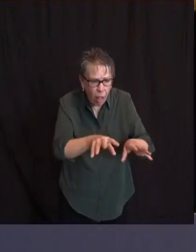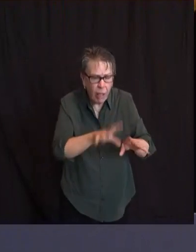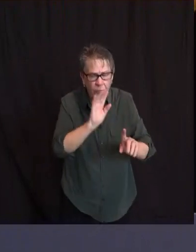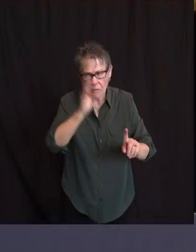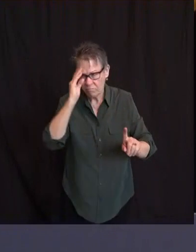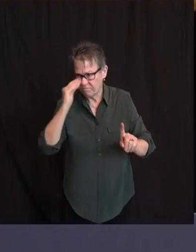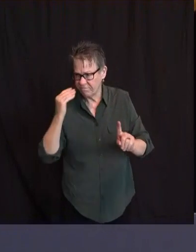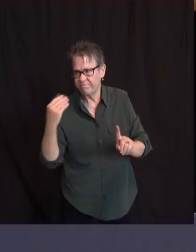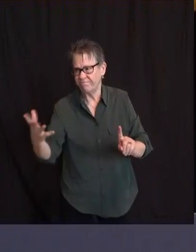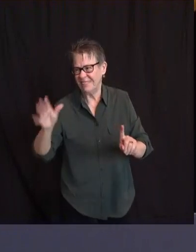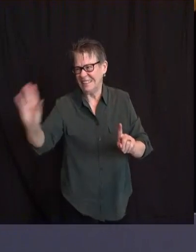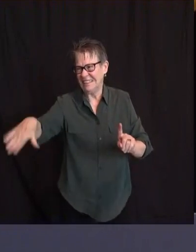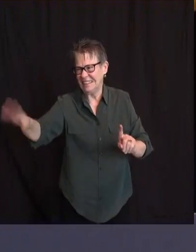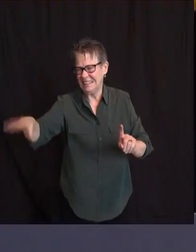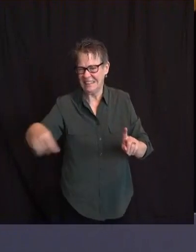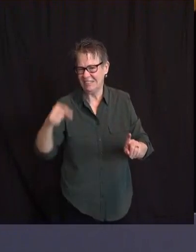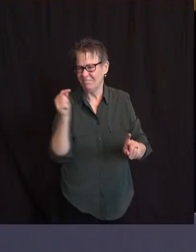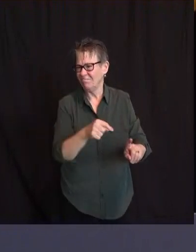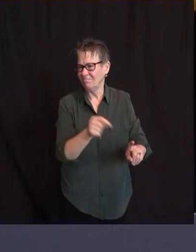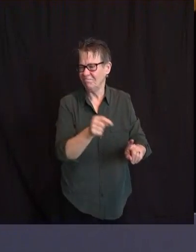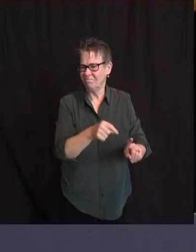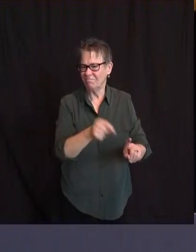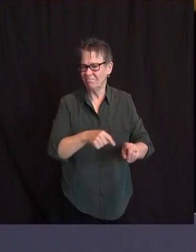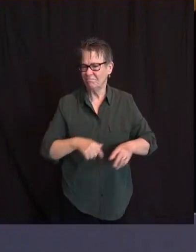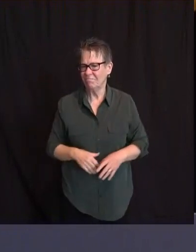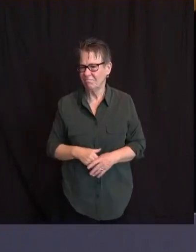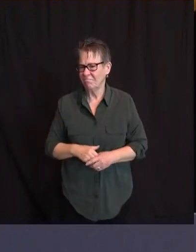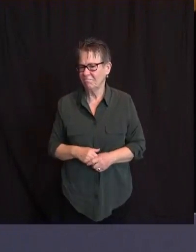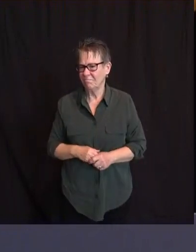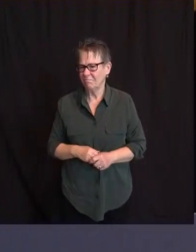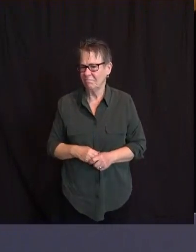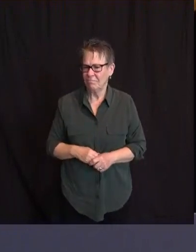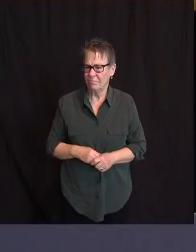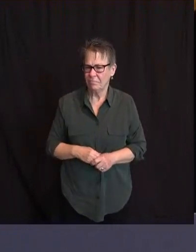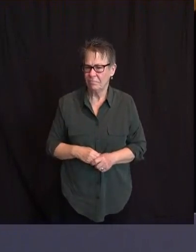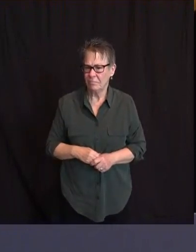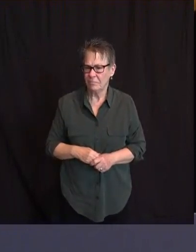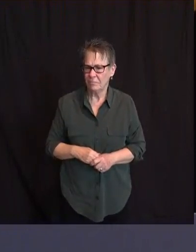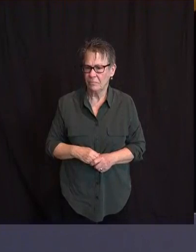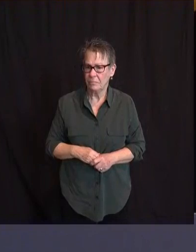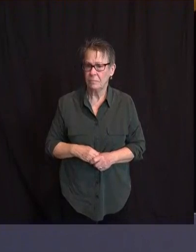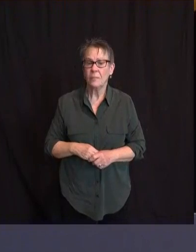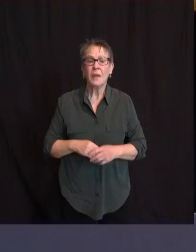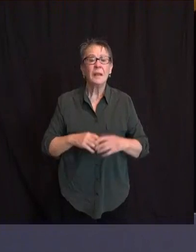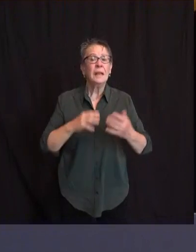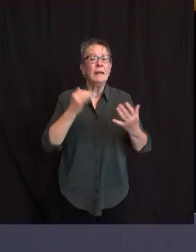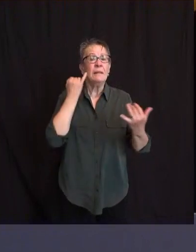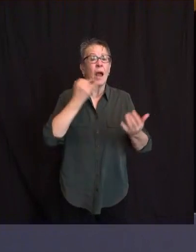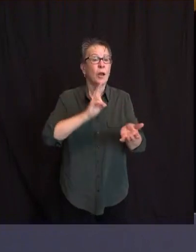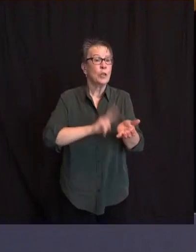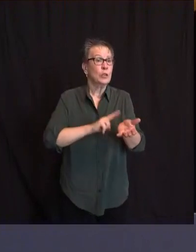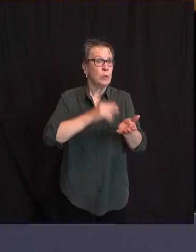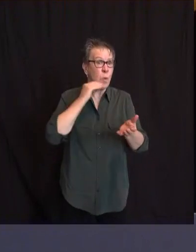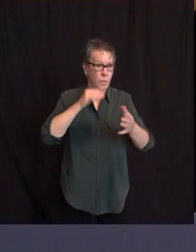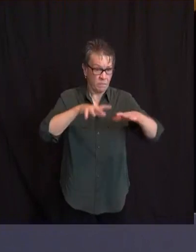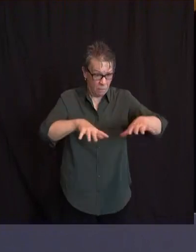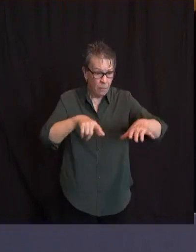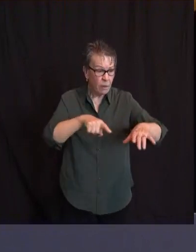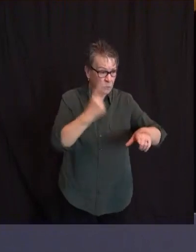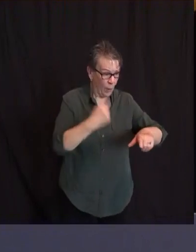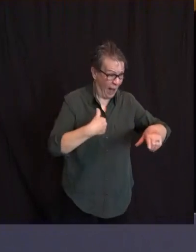ability to cohort patients on a separate wing or a separate floor, and their ability to place residents in private rooms with